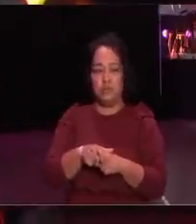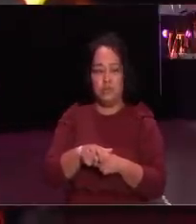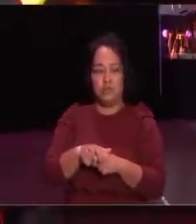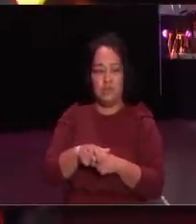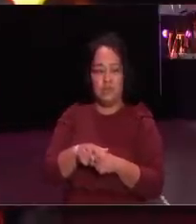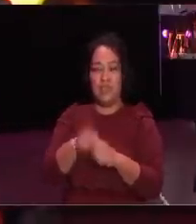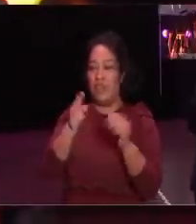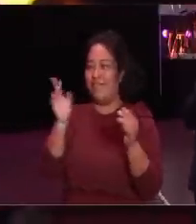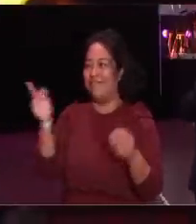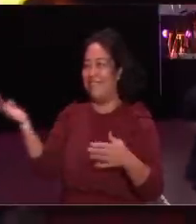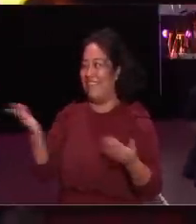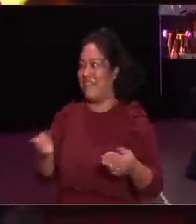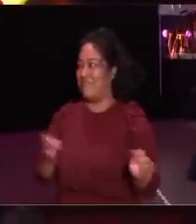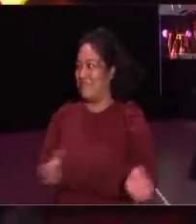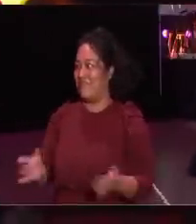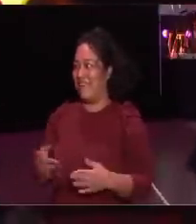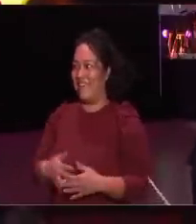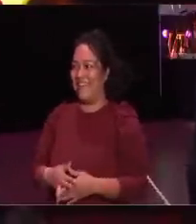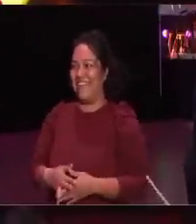Well, they came prepared, my goodness.